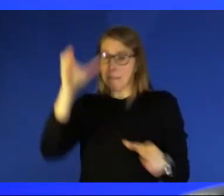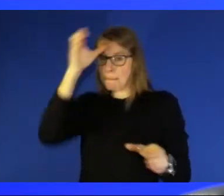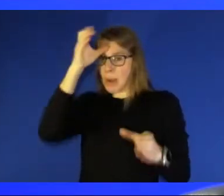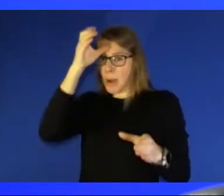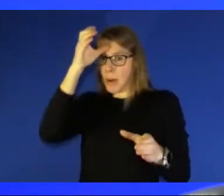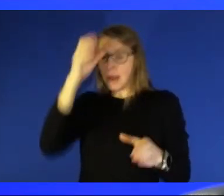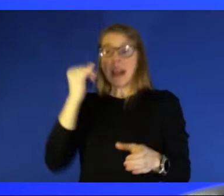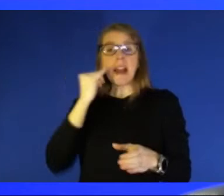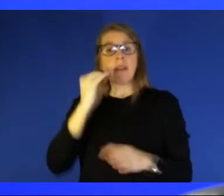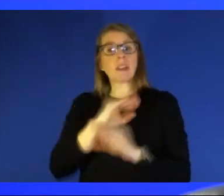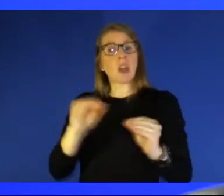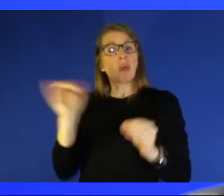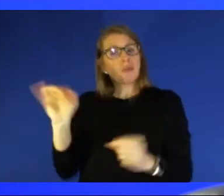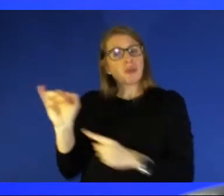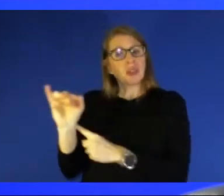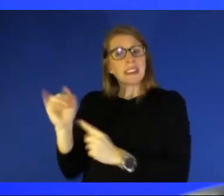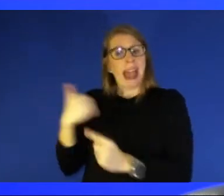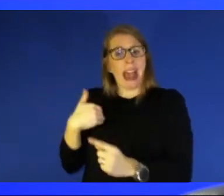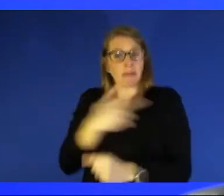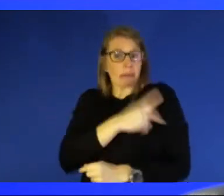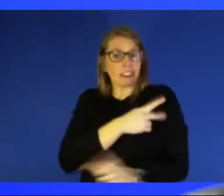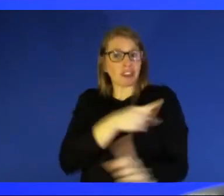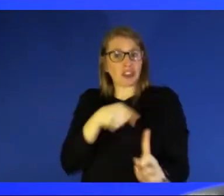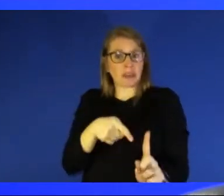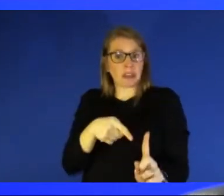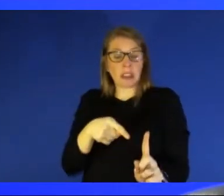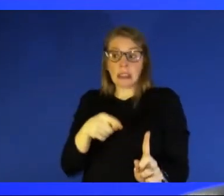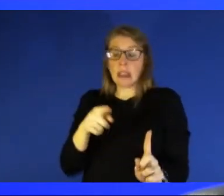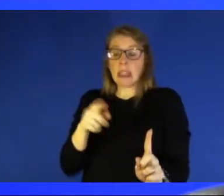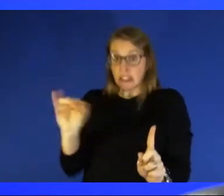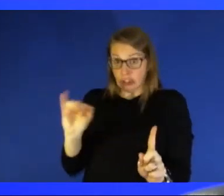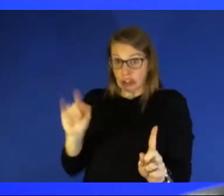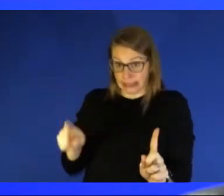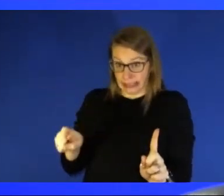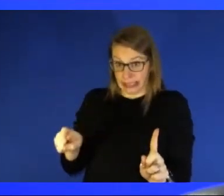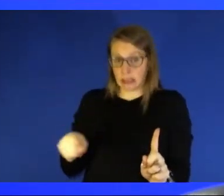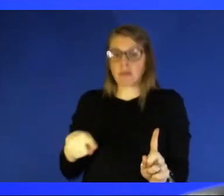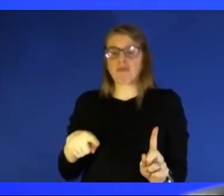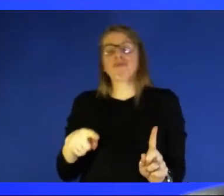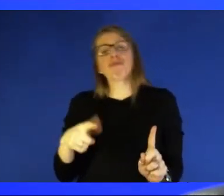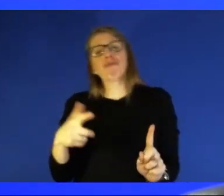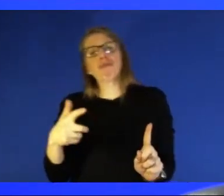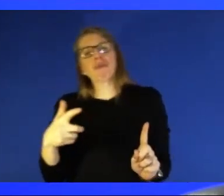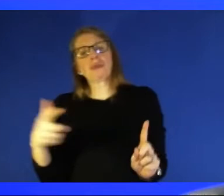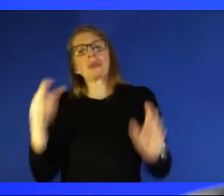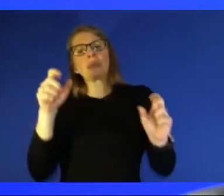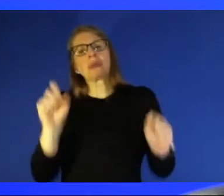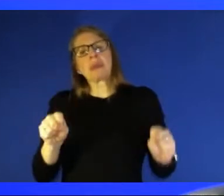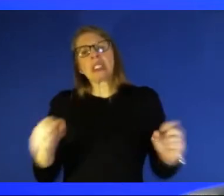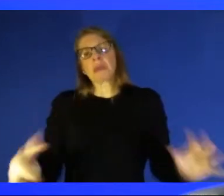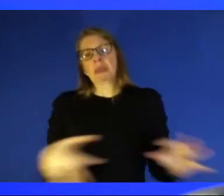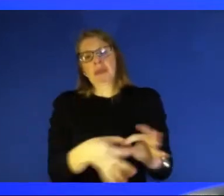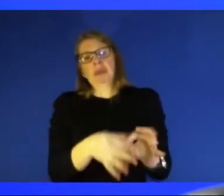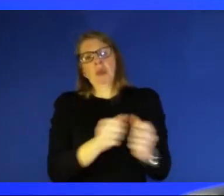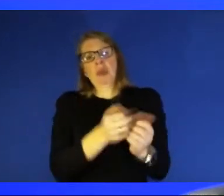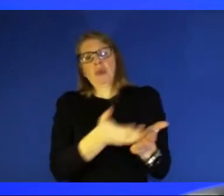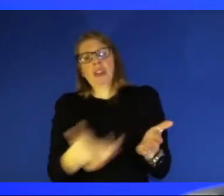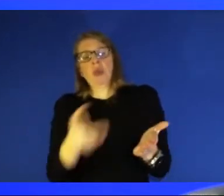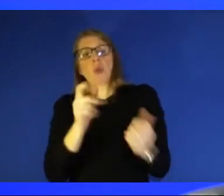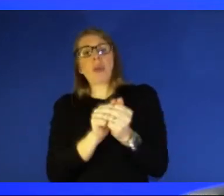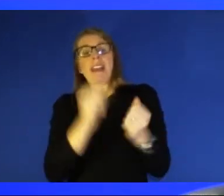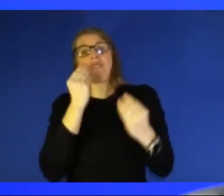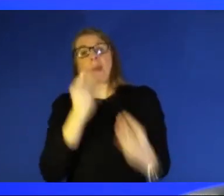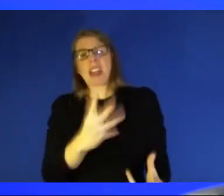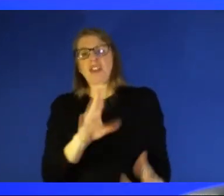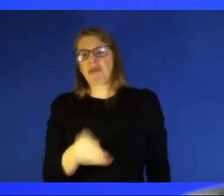uninsured and looking to find insurance, we have the ability to potentially connect them to those resources with information